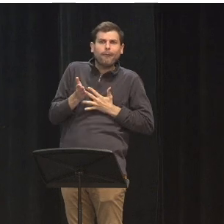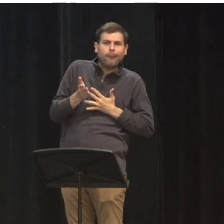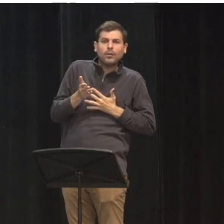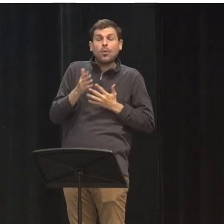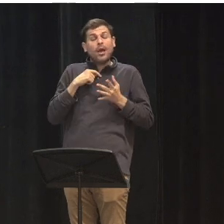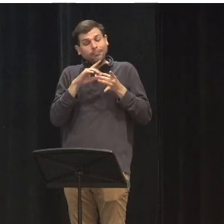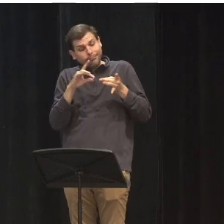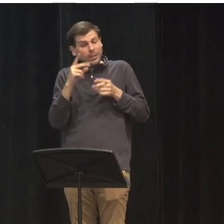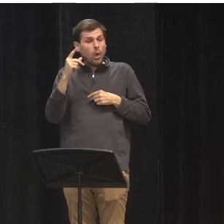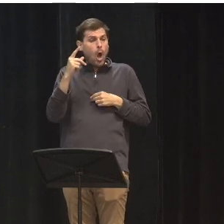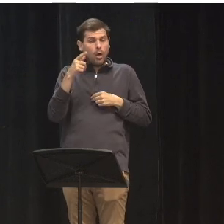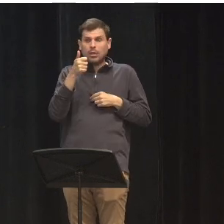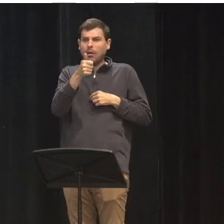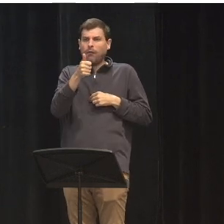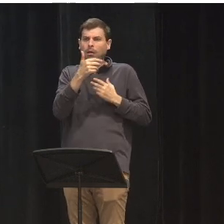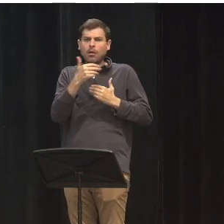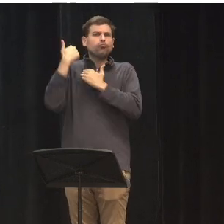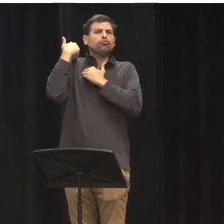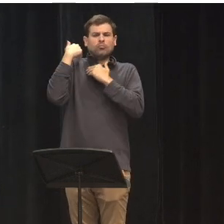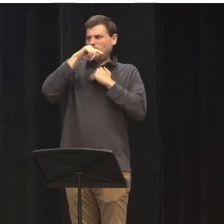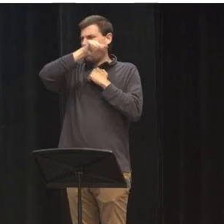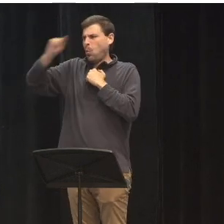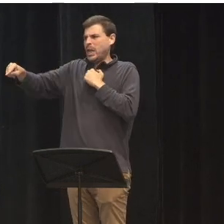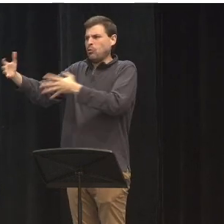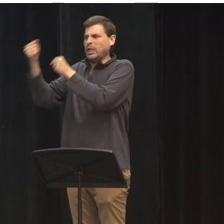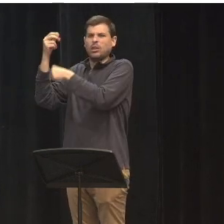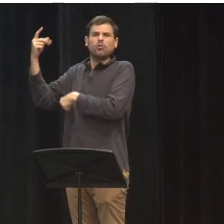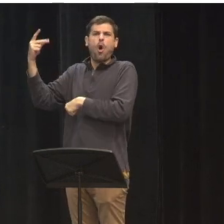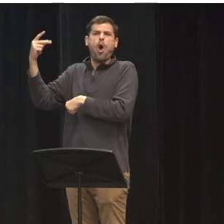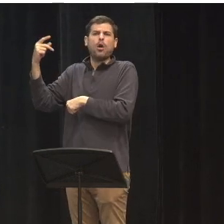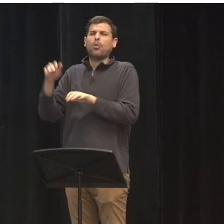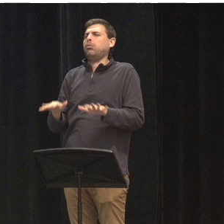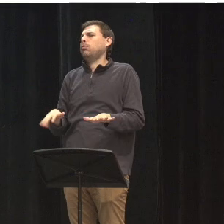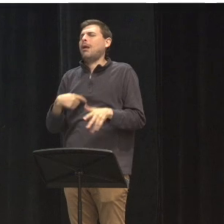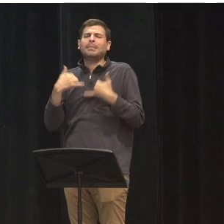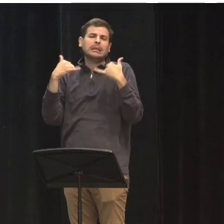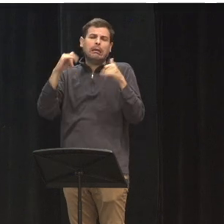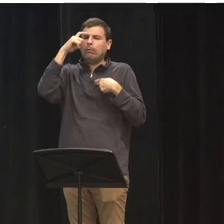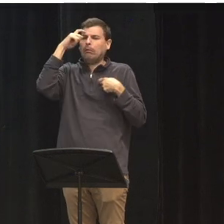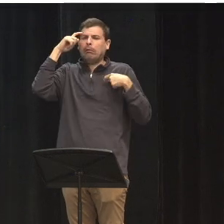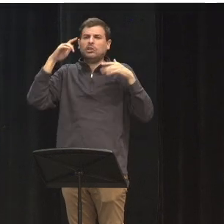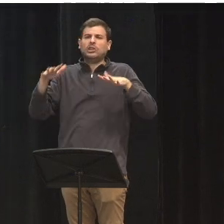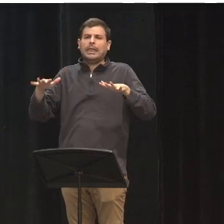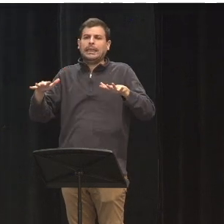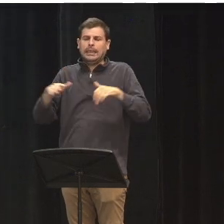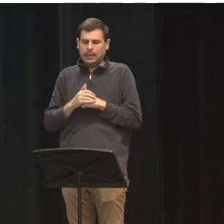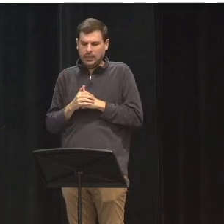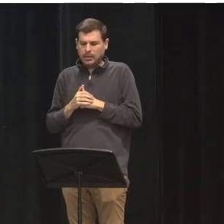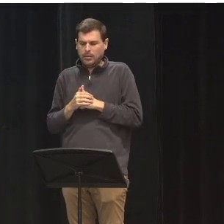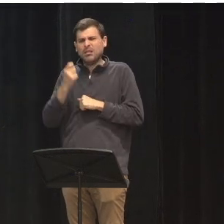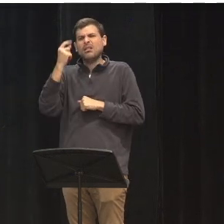me. And it was like, you know, my hands are still shaking from that experience that week. And that's what the impact